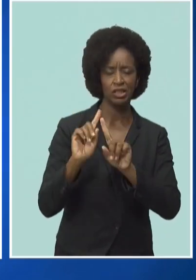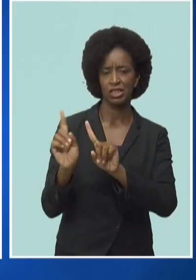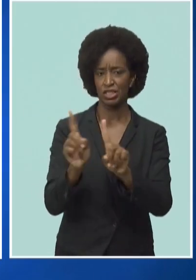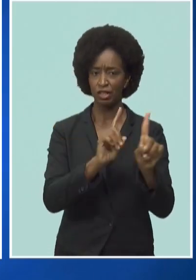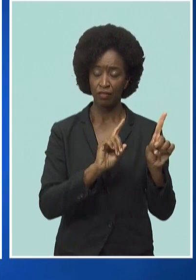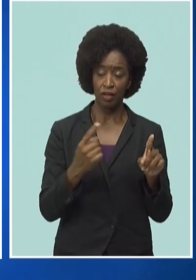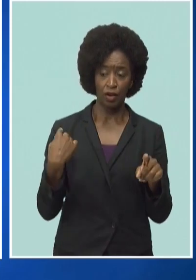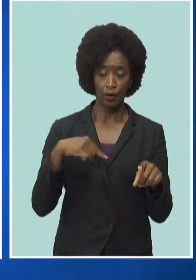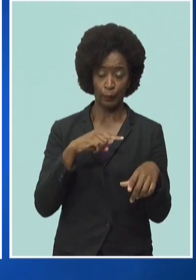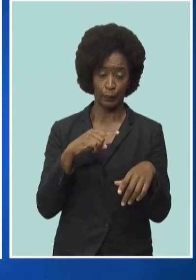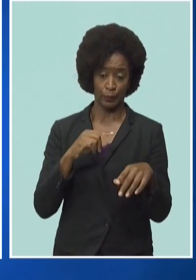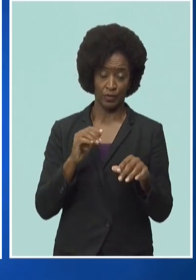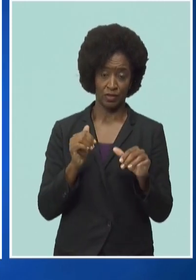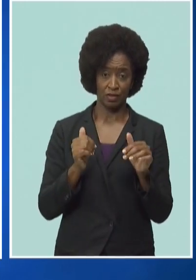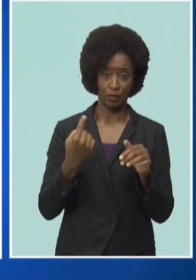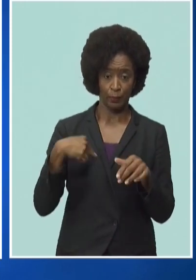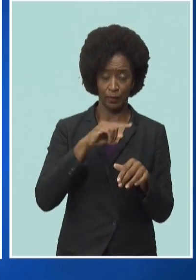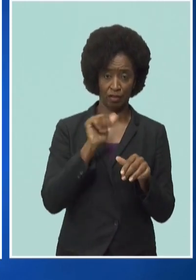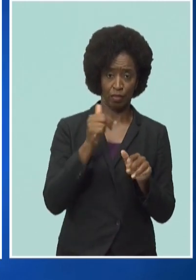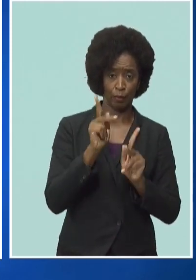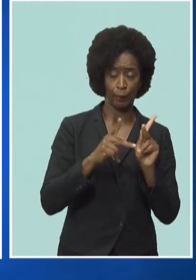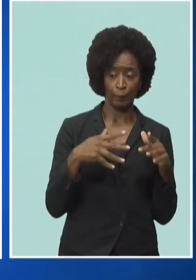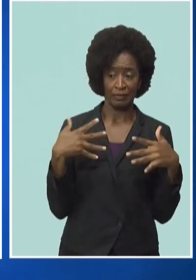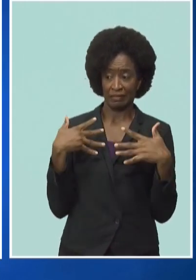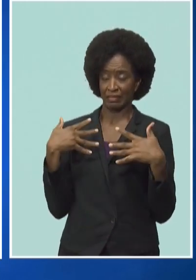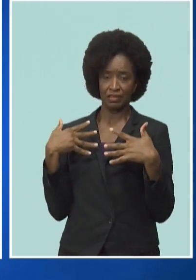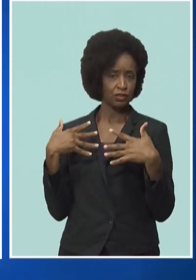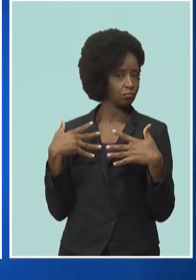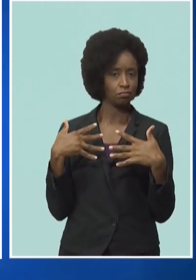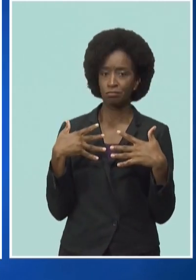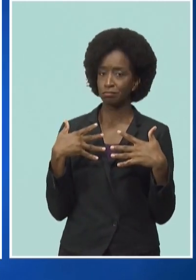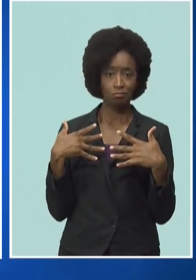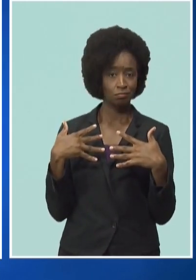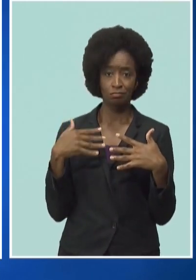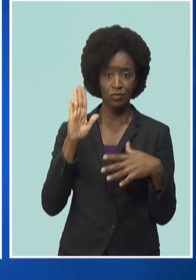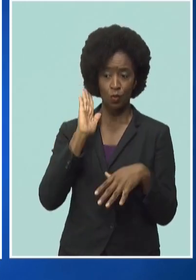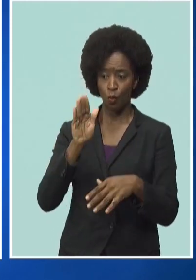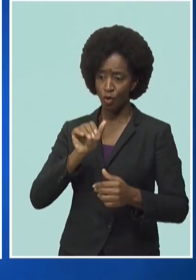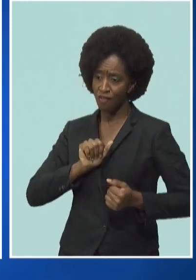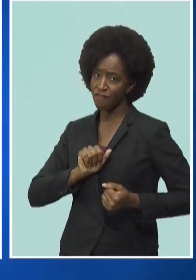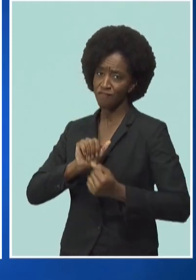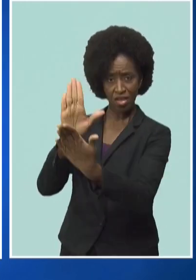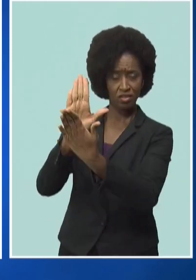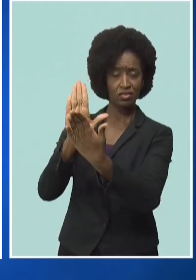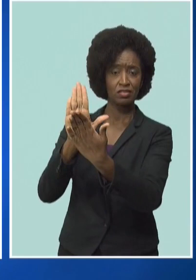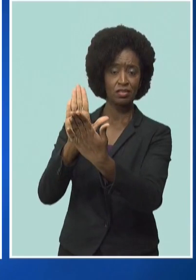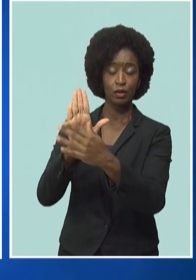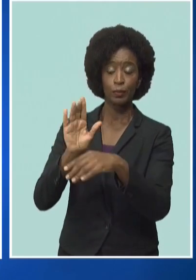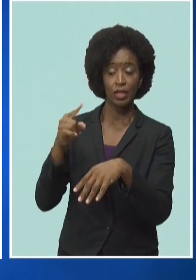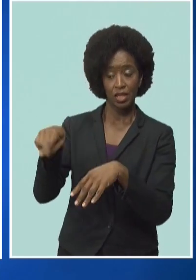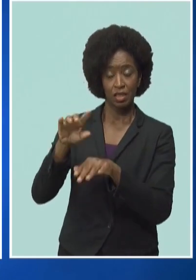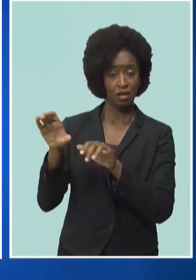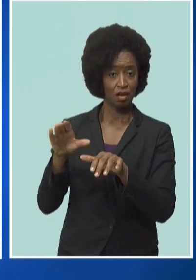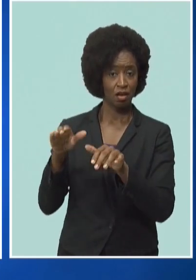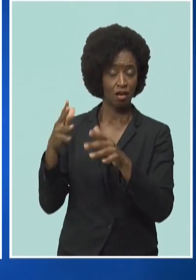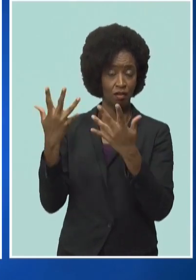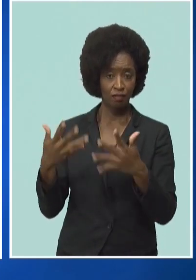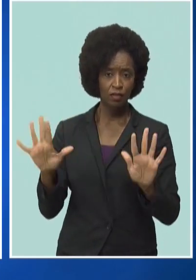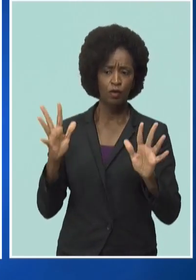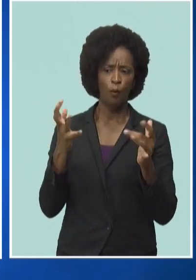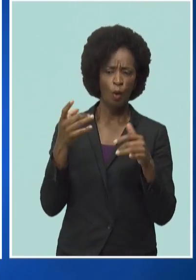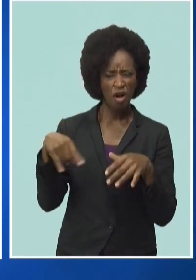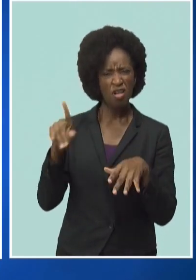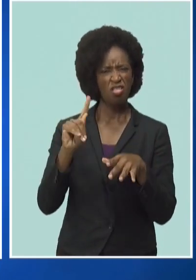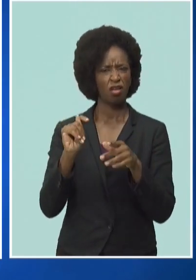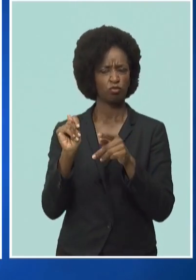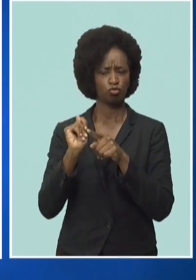fighting necessarily against the criminal, but working with people to prevent it, and working with those already in it, and how we can get rehabilitation and get them on a